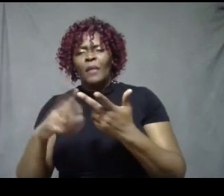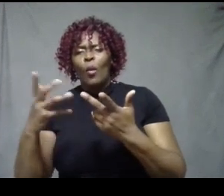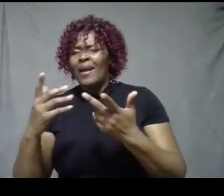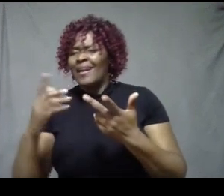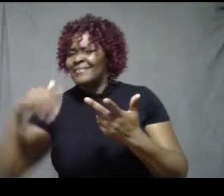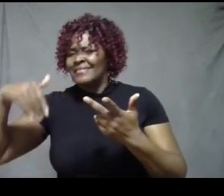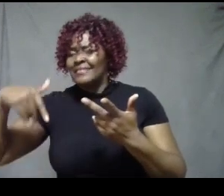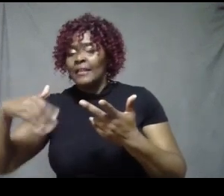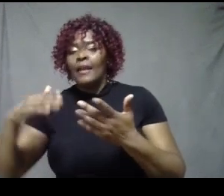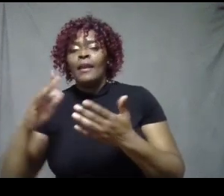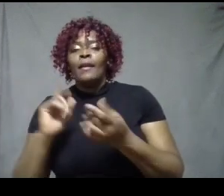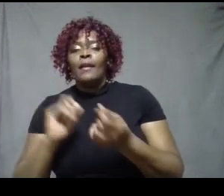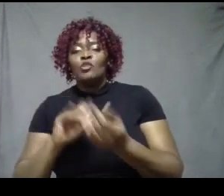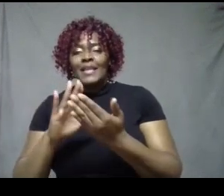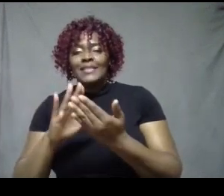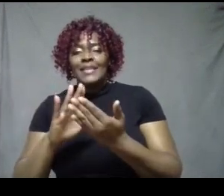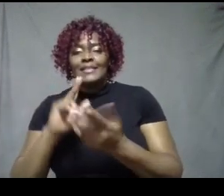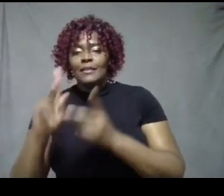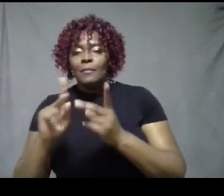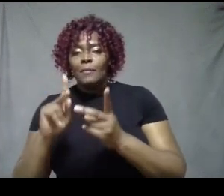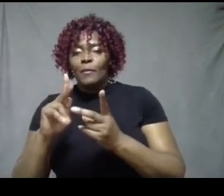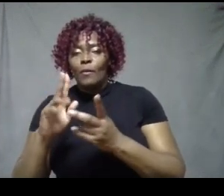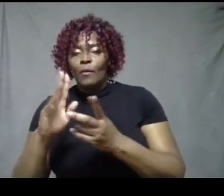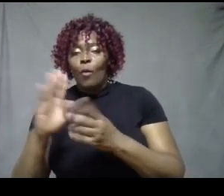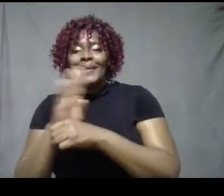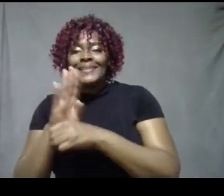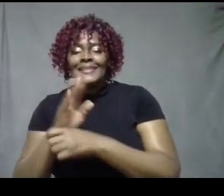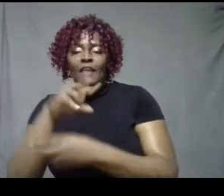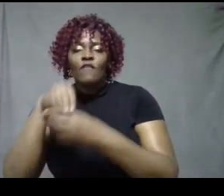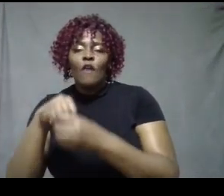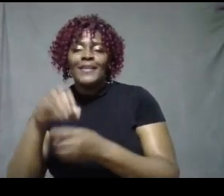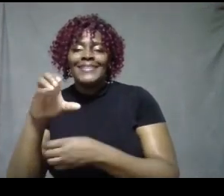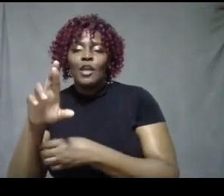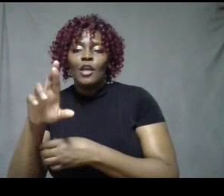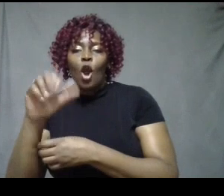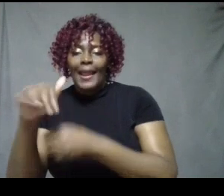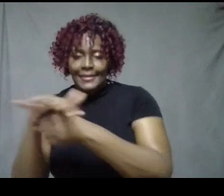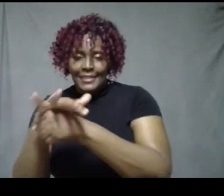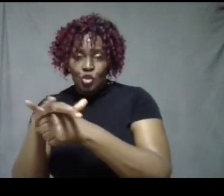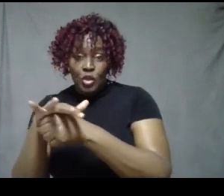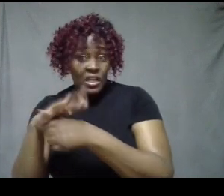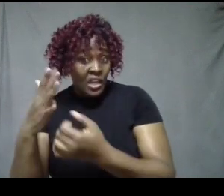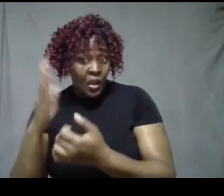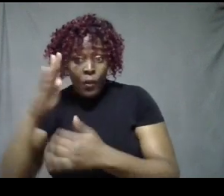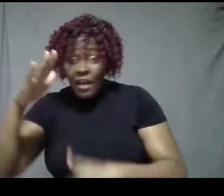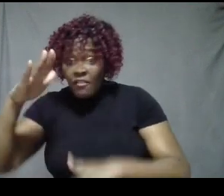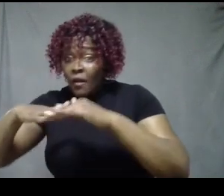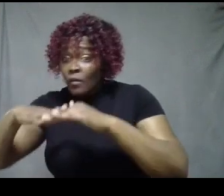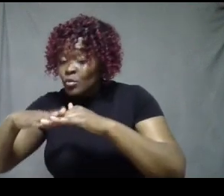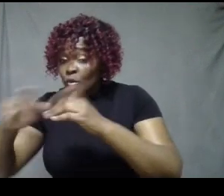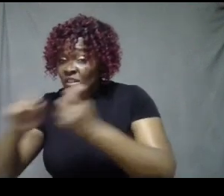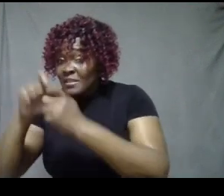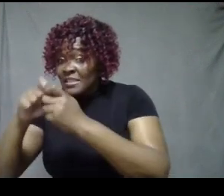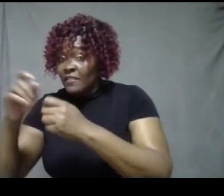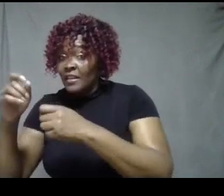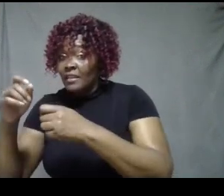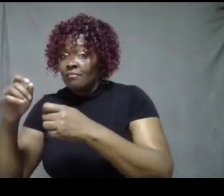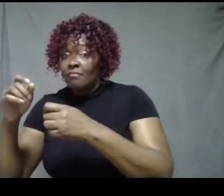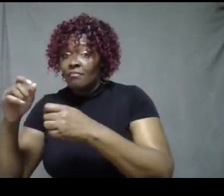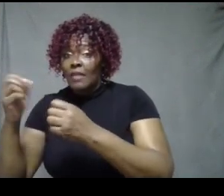the CRA district. If we would cap a funding amount, or if we could, or if they can apply in the second round versus the first